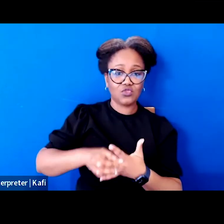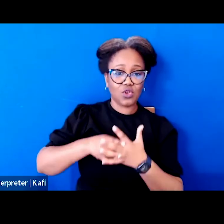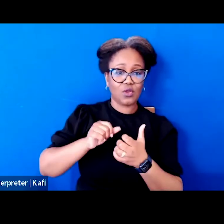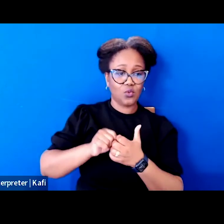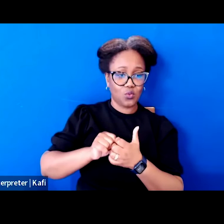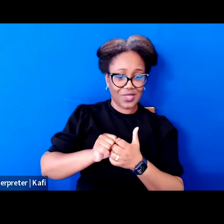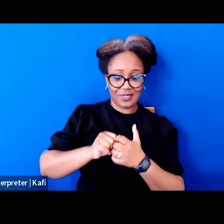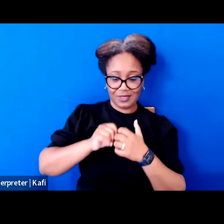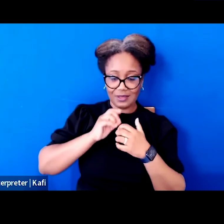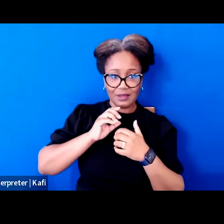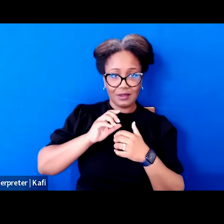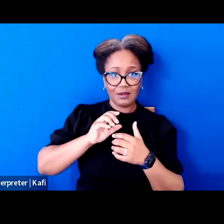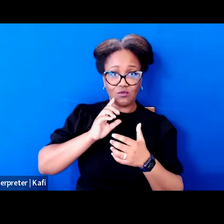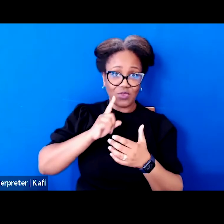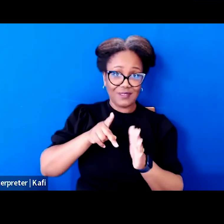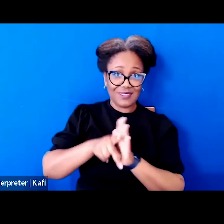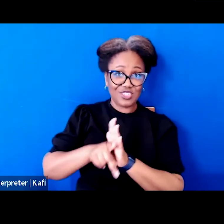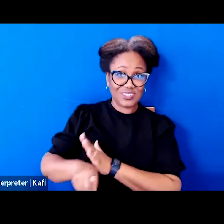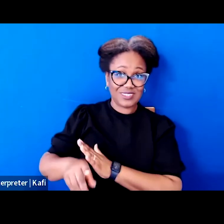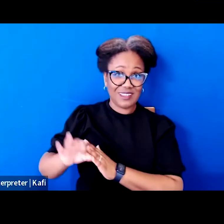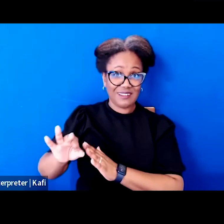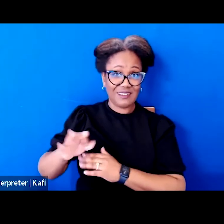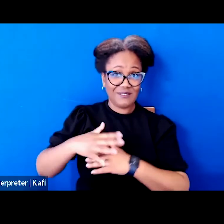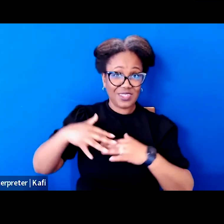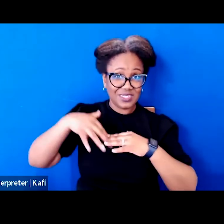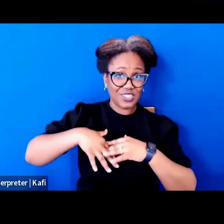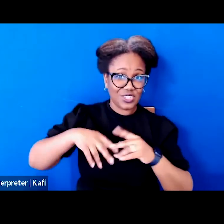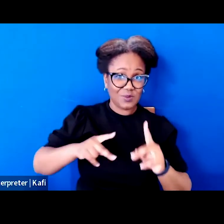know holds 3/4 of